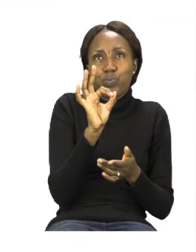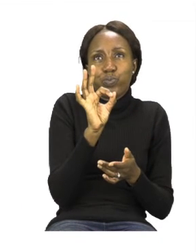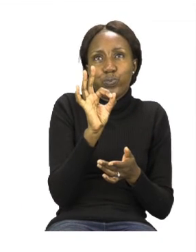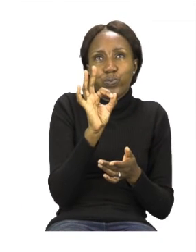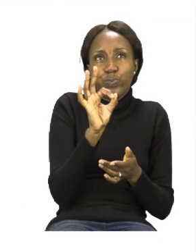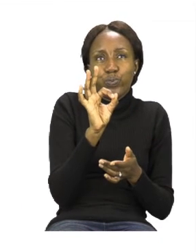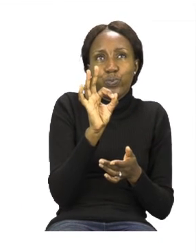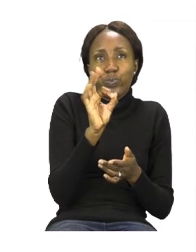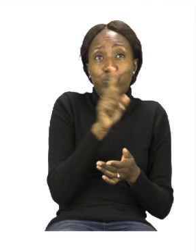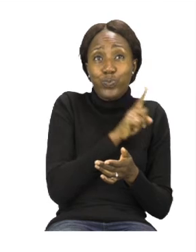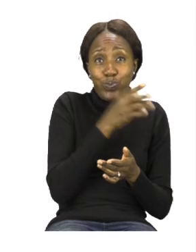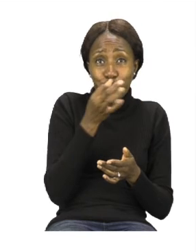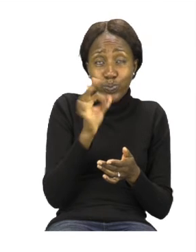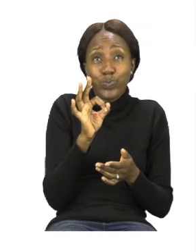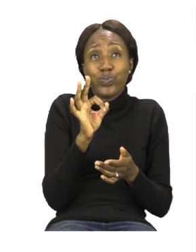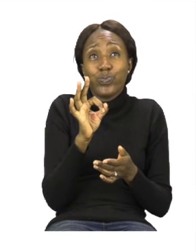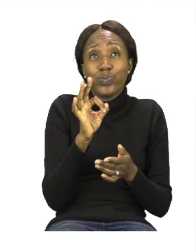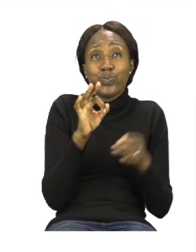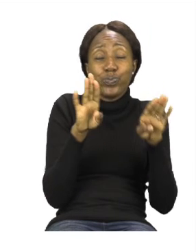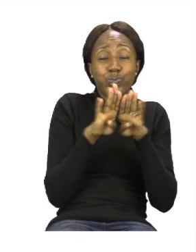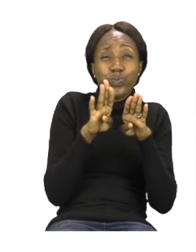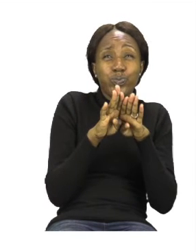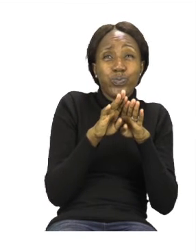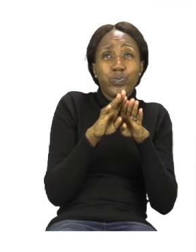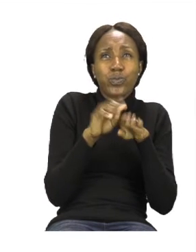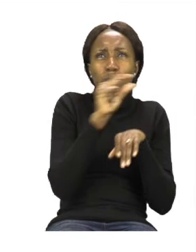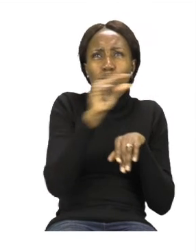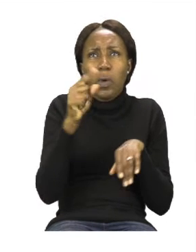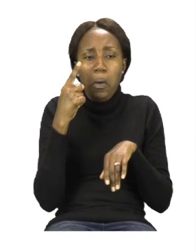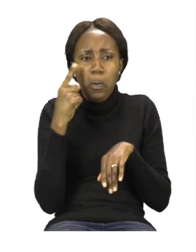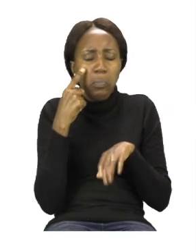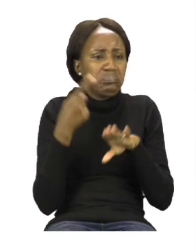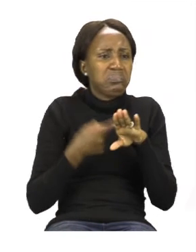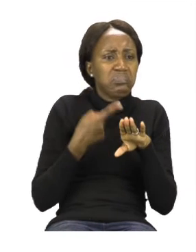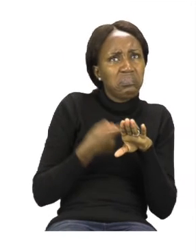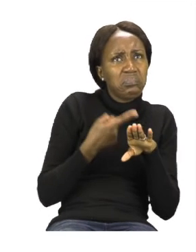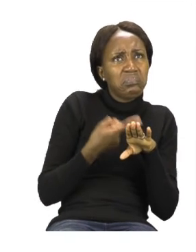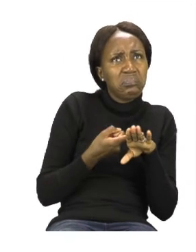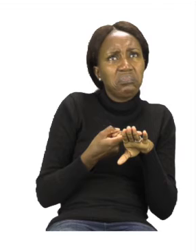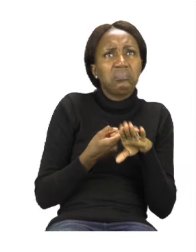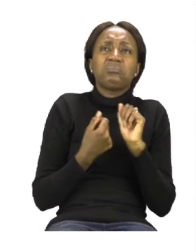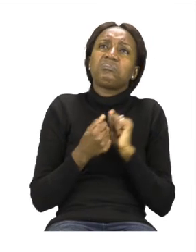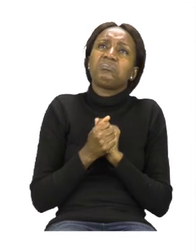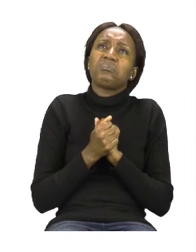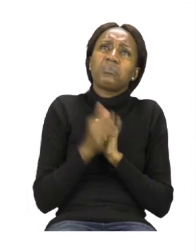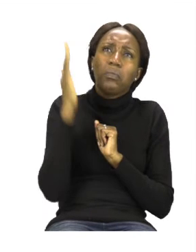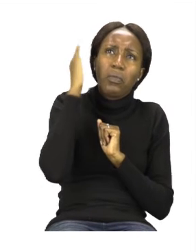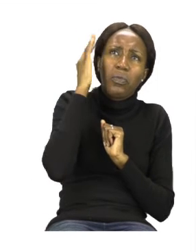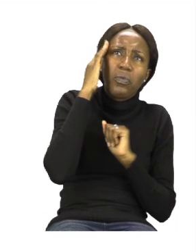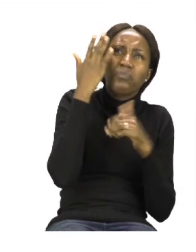page 19, we are going to be doing sight words. Now, sight words are words that we've